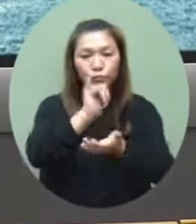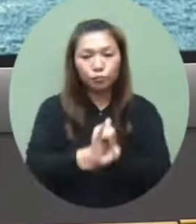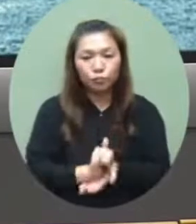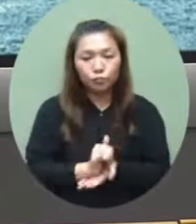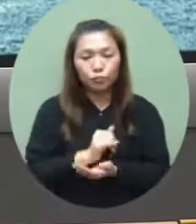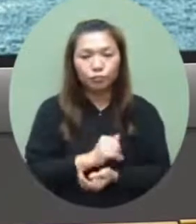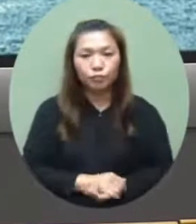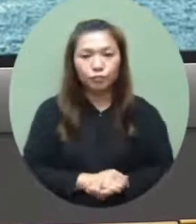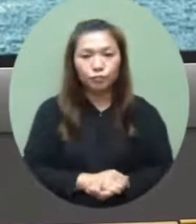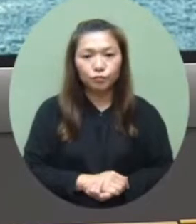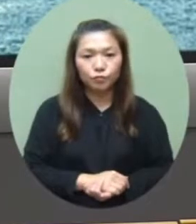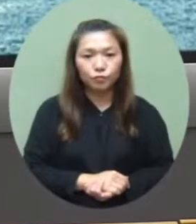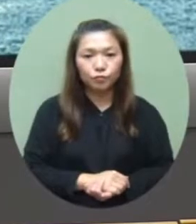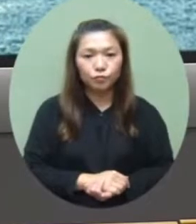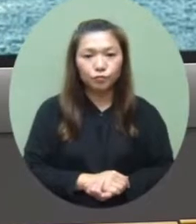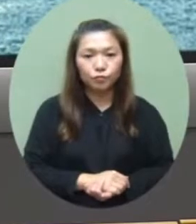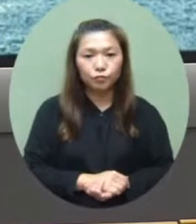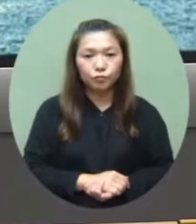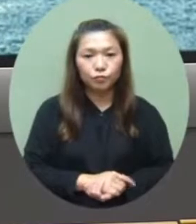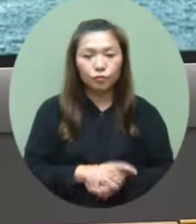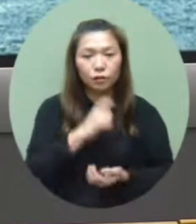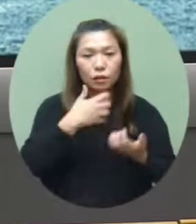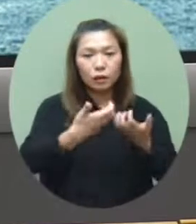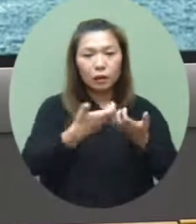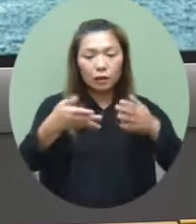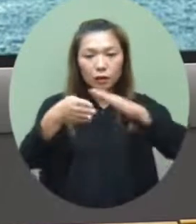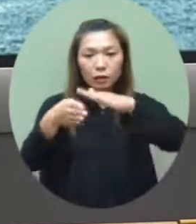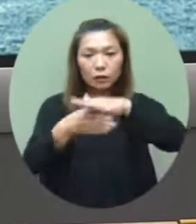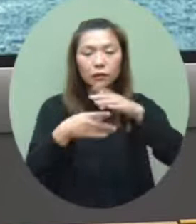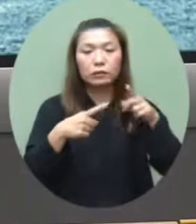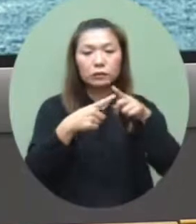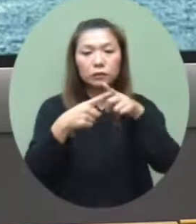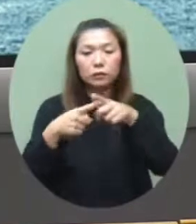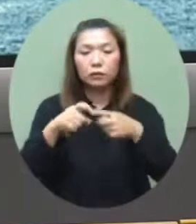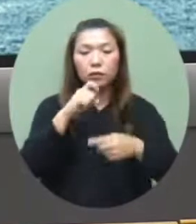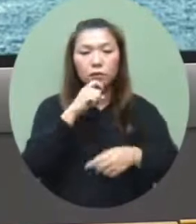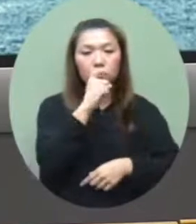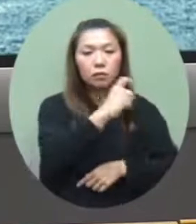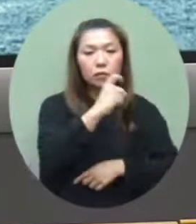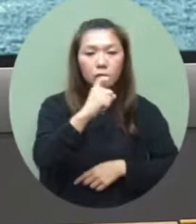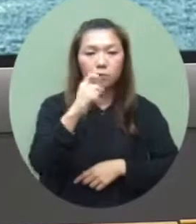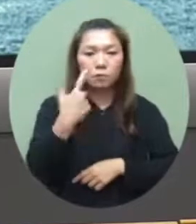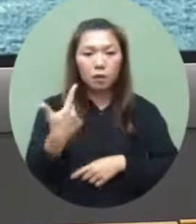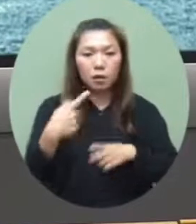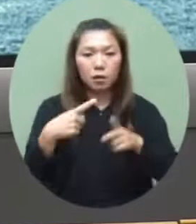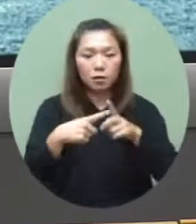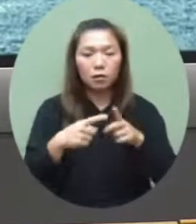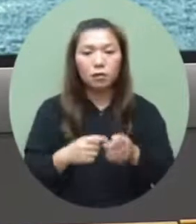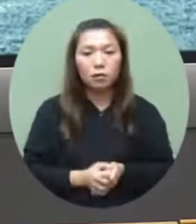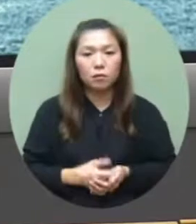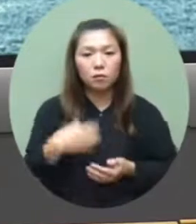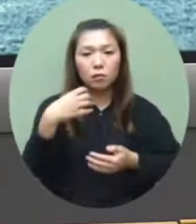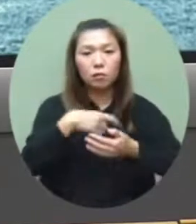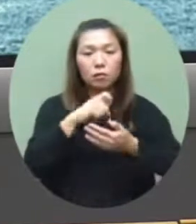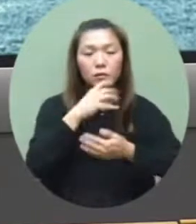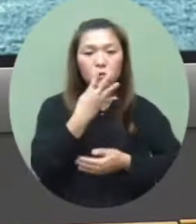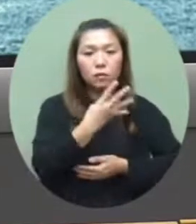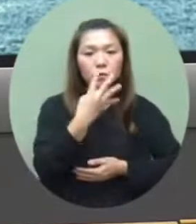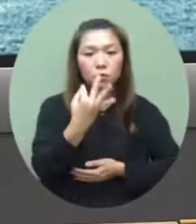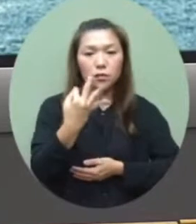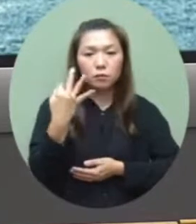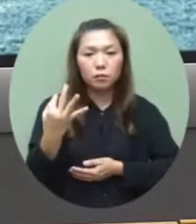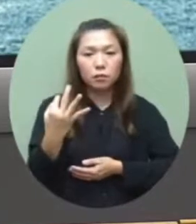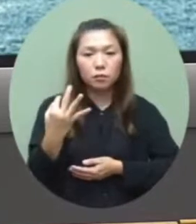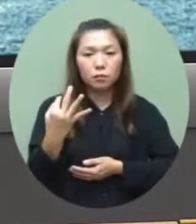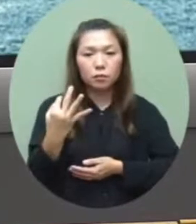164 of them are new cases. For those requiring isolation facilities, there are 998 of